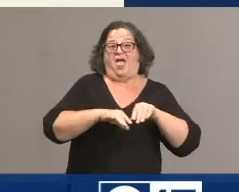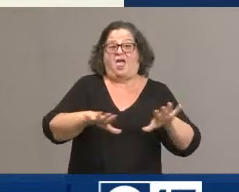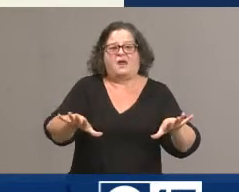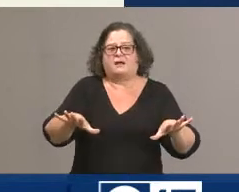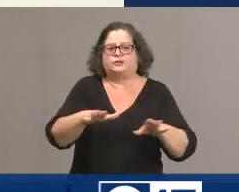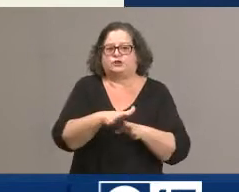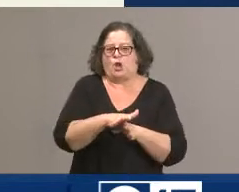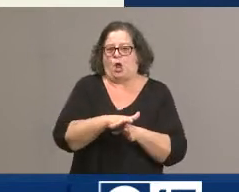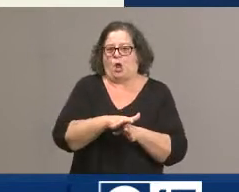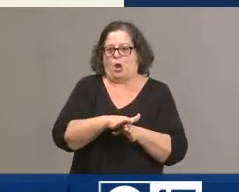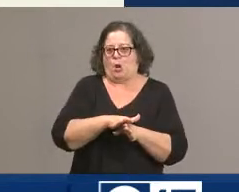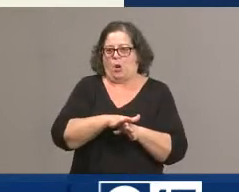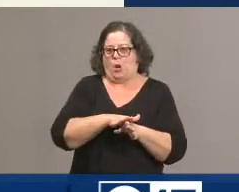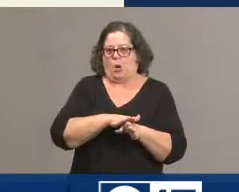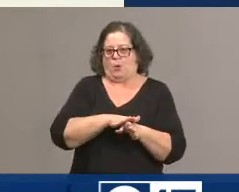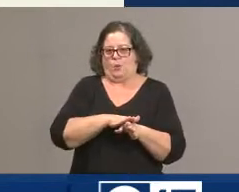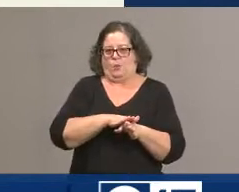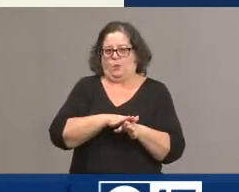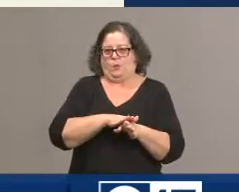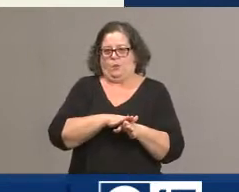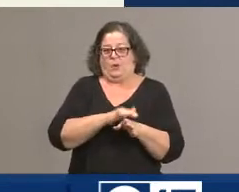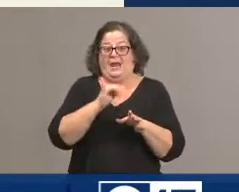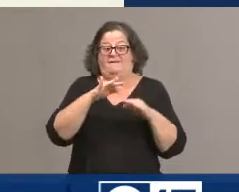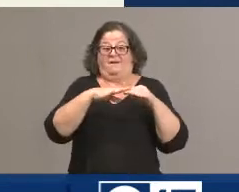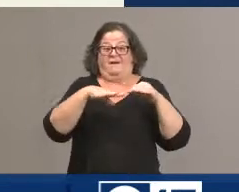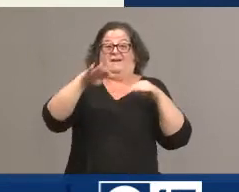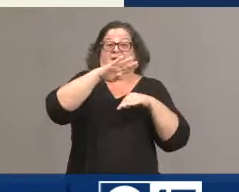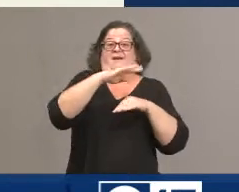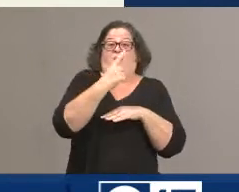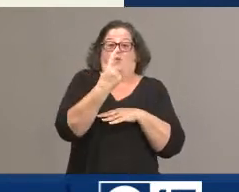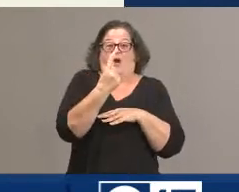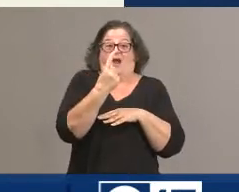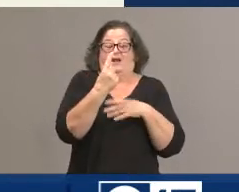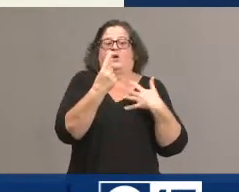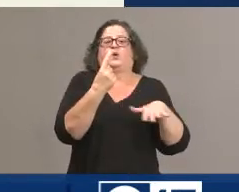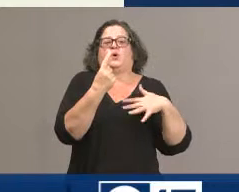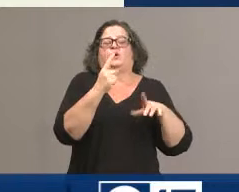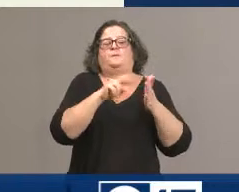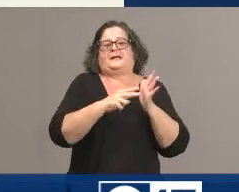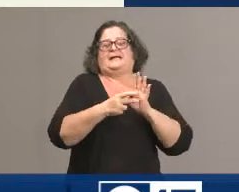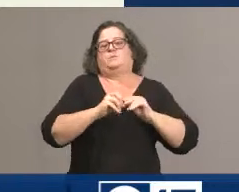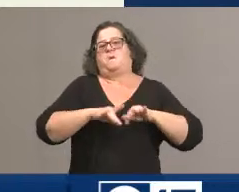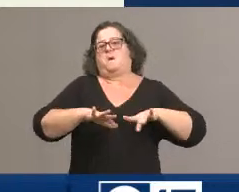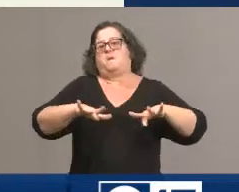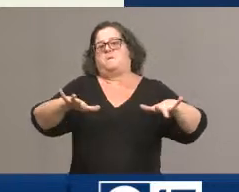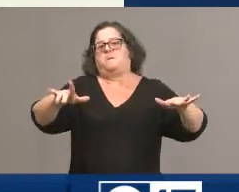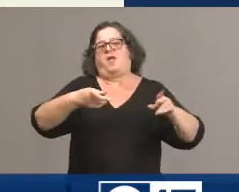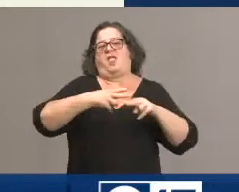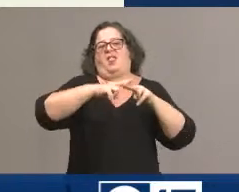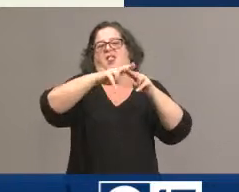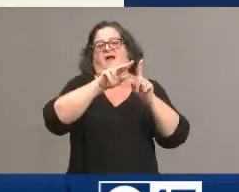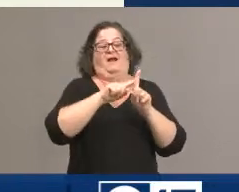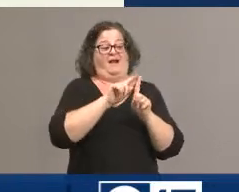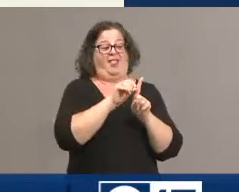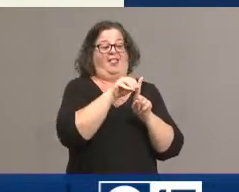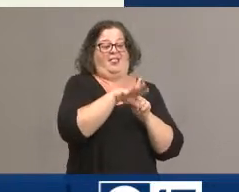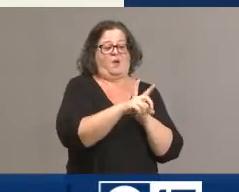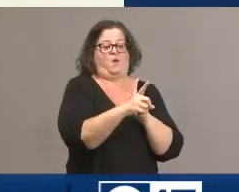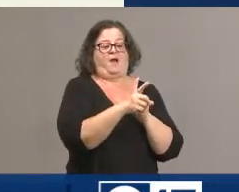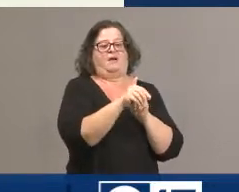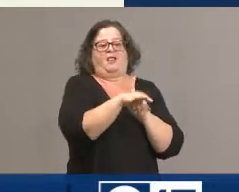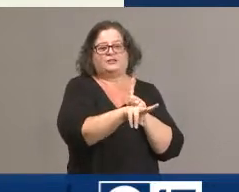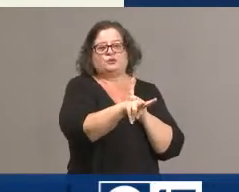spread. And I've talked a lot about states that were hit first and hit hardest and hit before